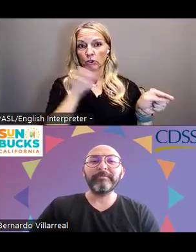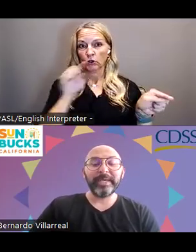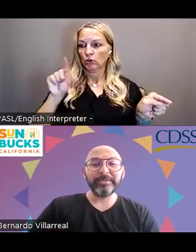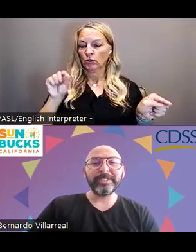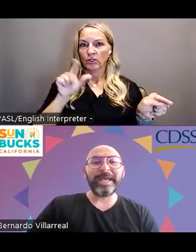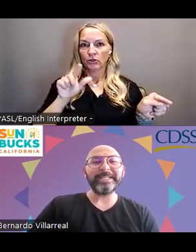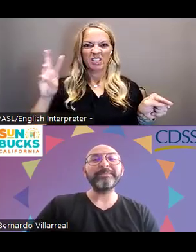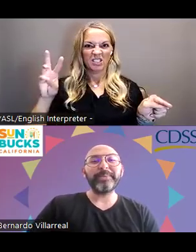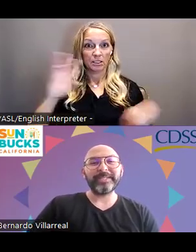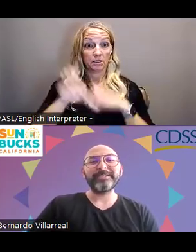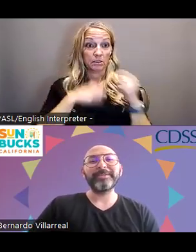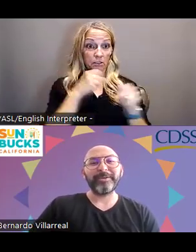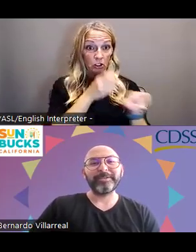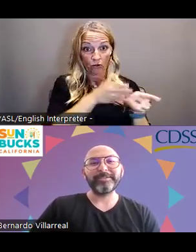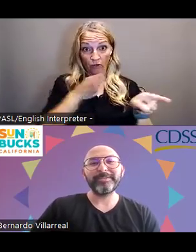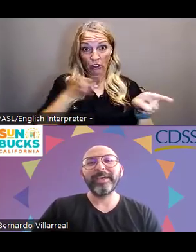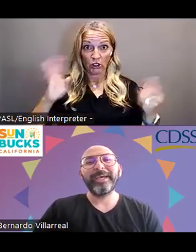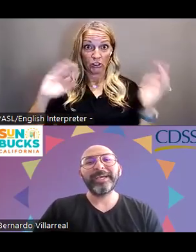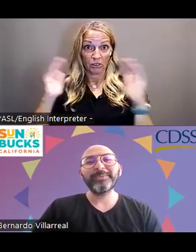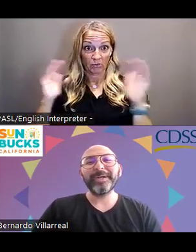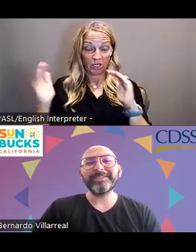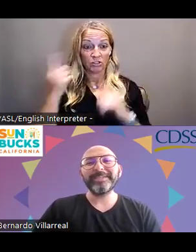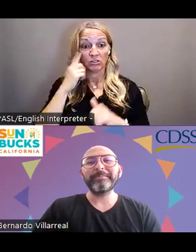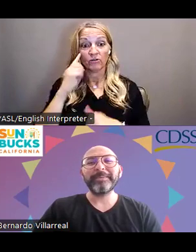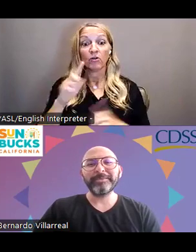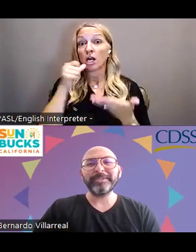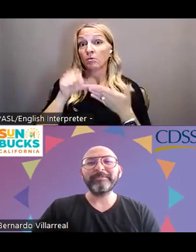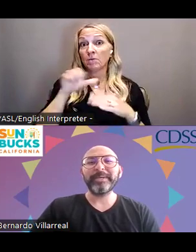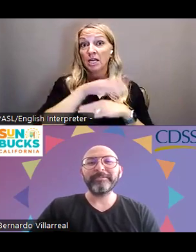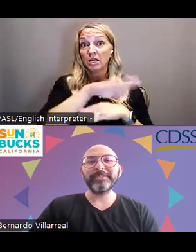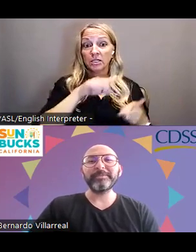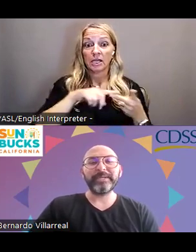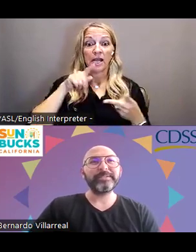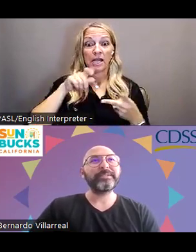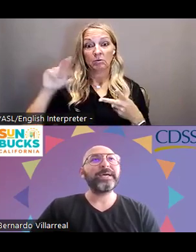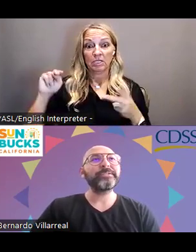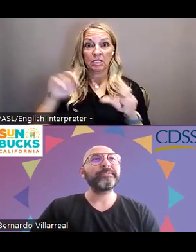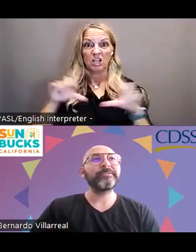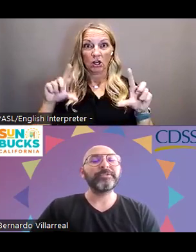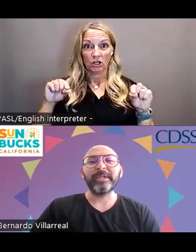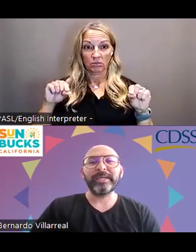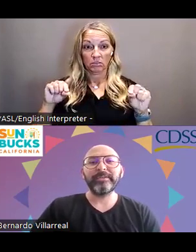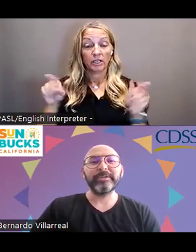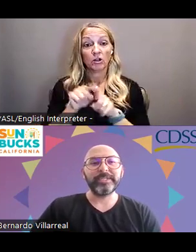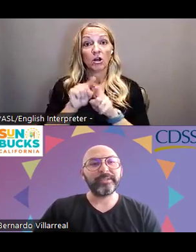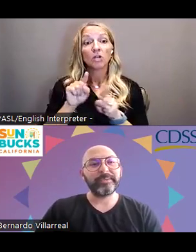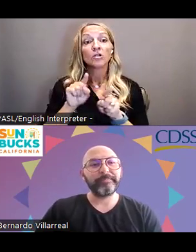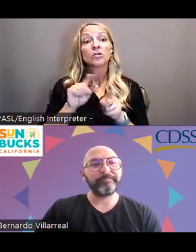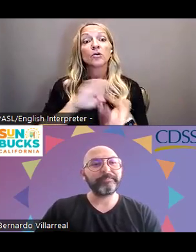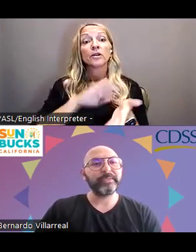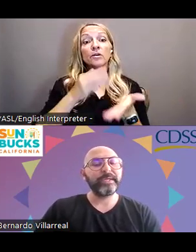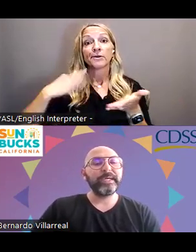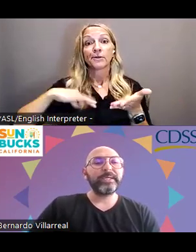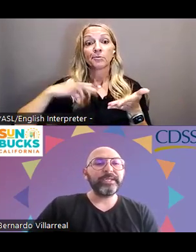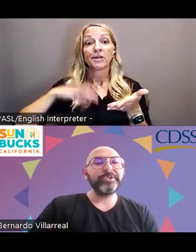number of mailed and pinned cards, as well as the amount of benefits spent as of July